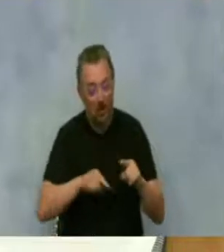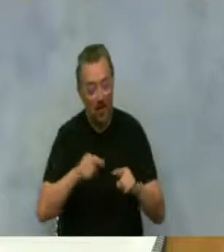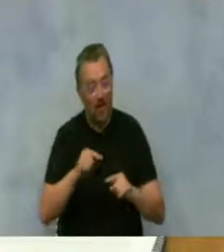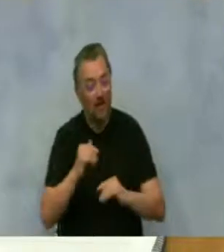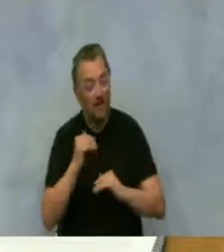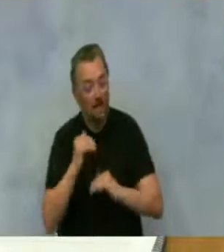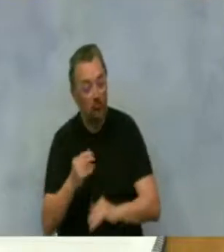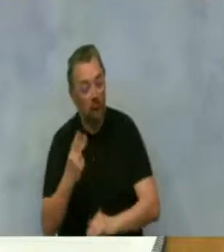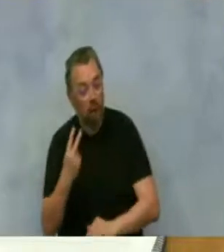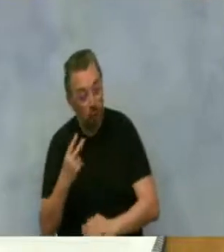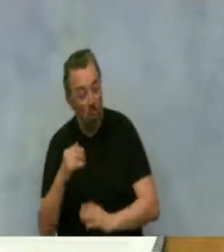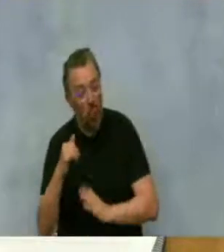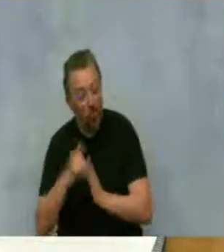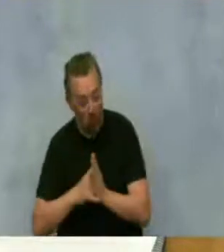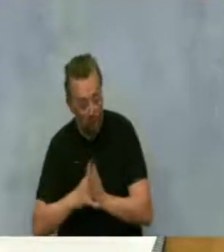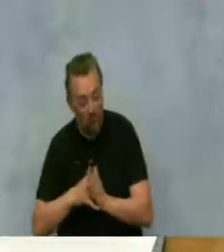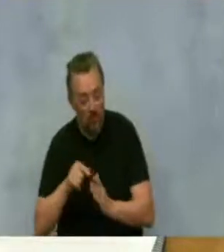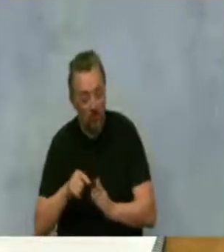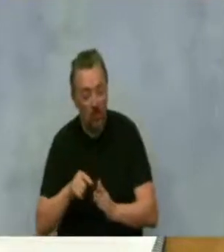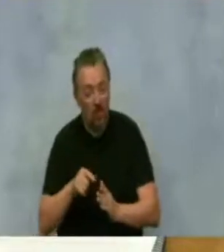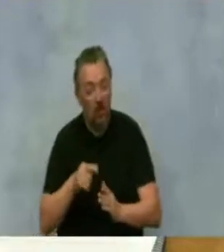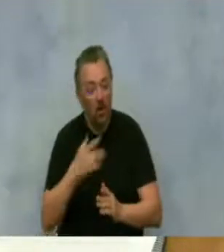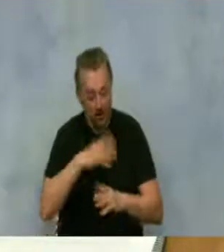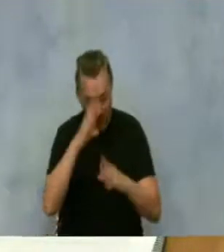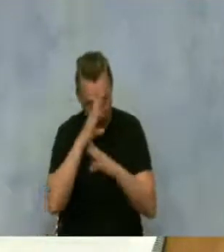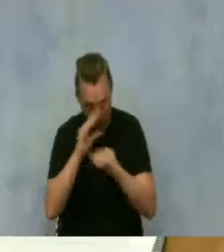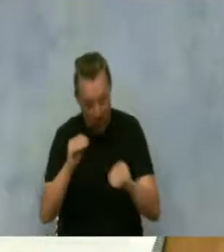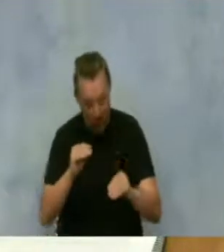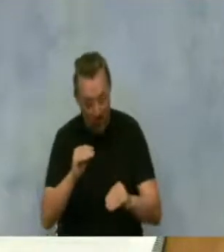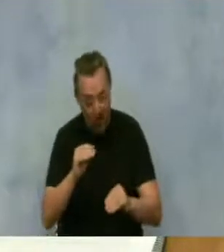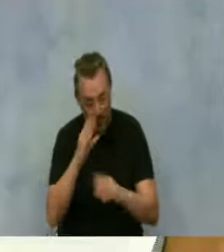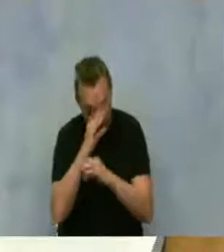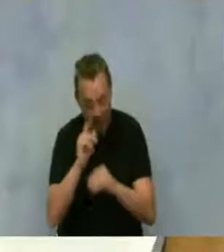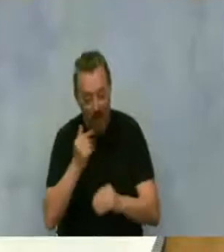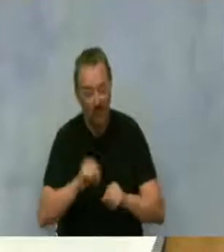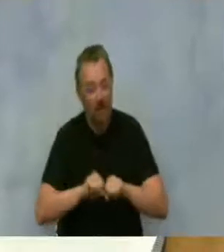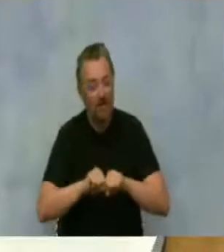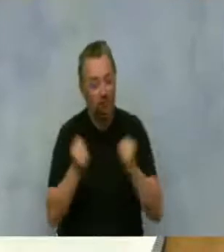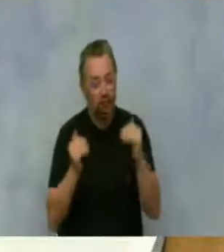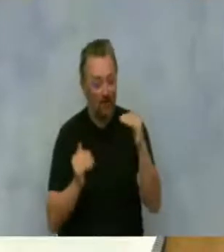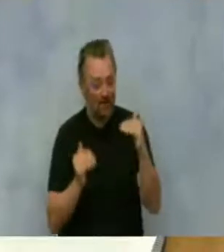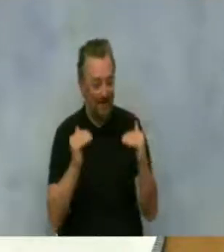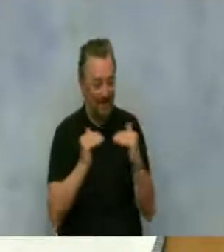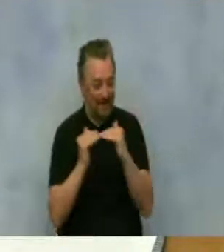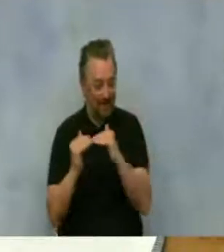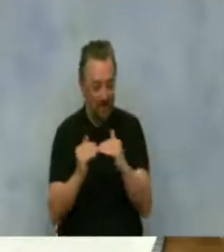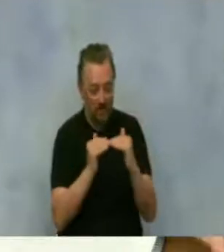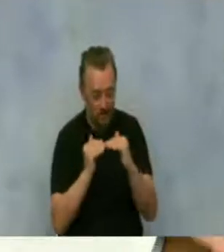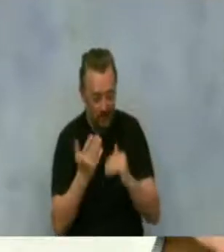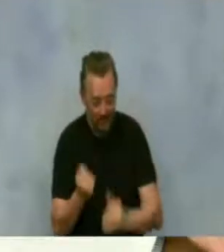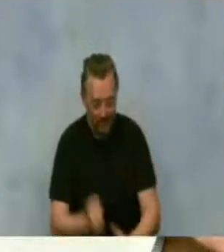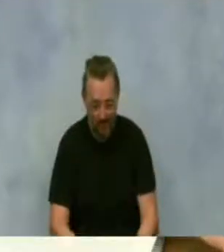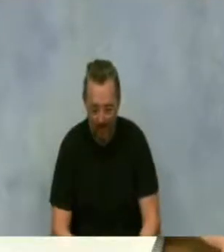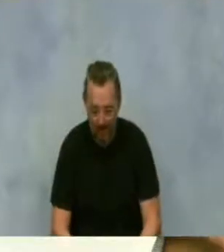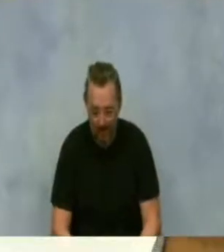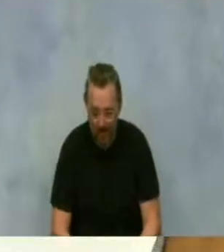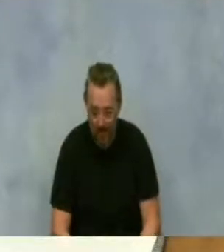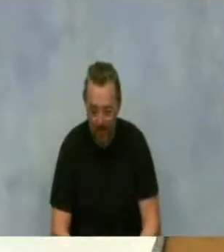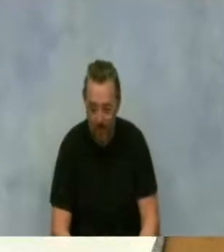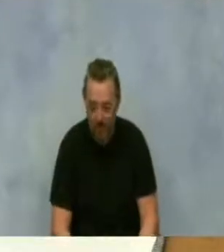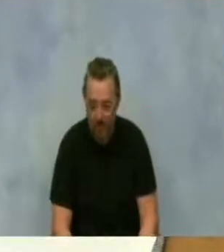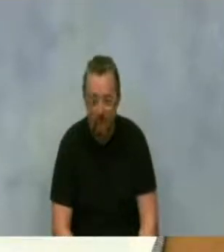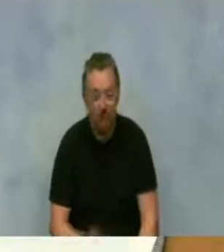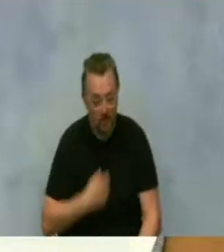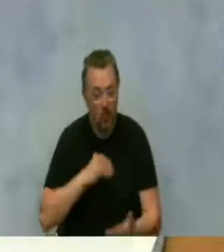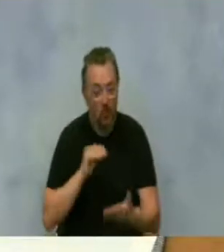report, committee is asked to note the break-even position as at 12th of August 2022. Thank you. Agree to note. I move